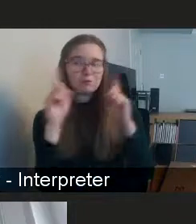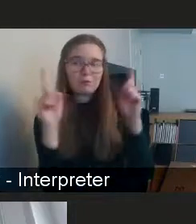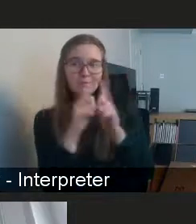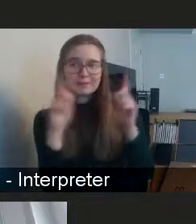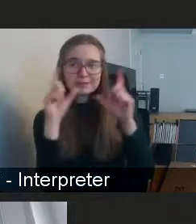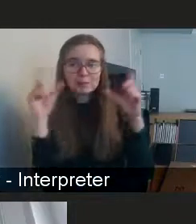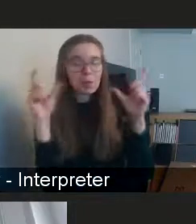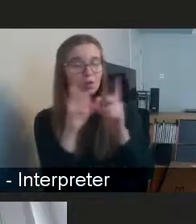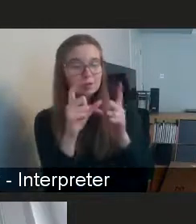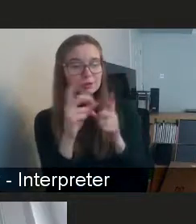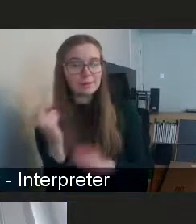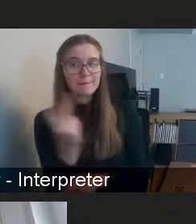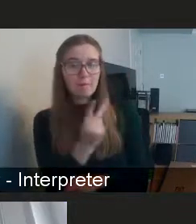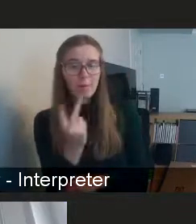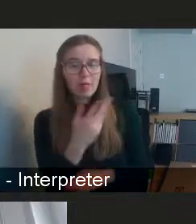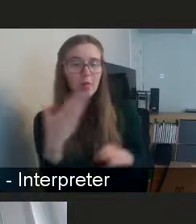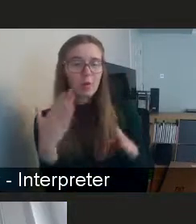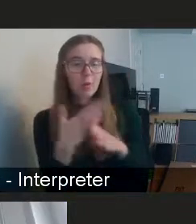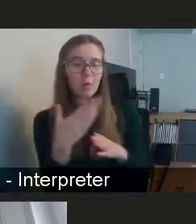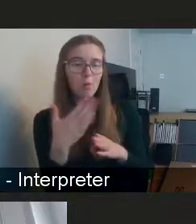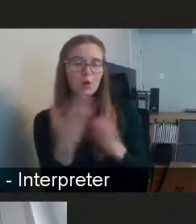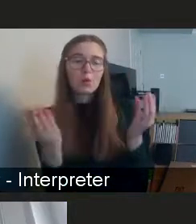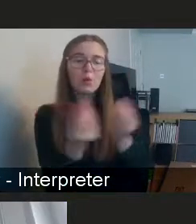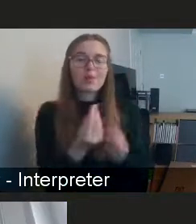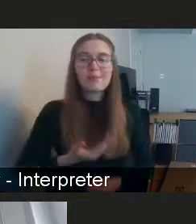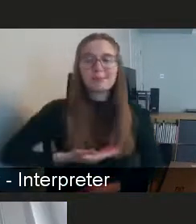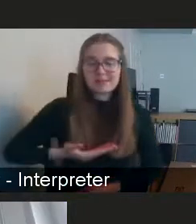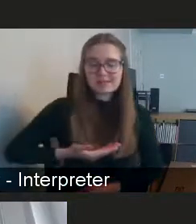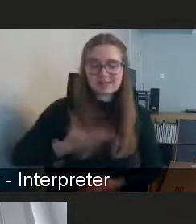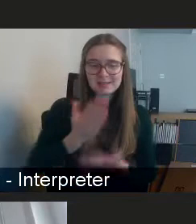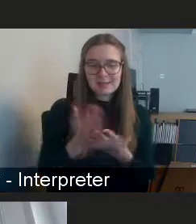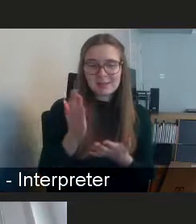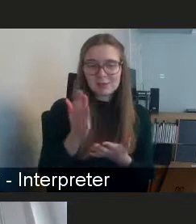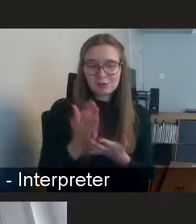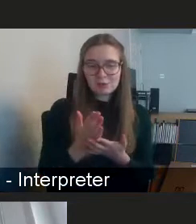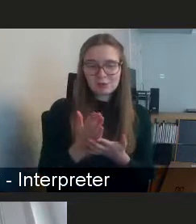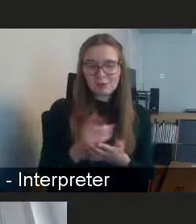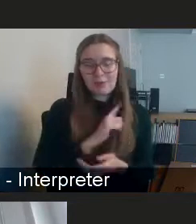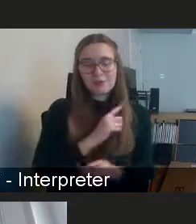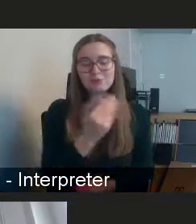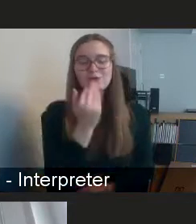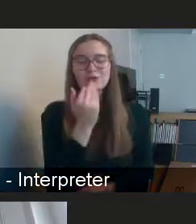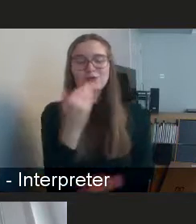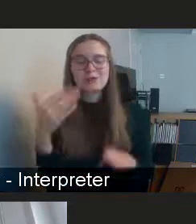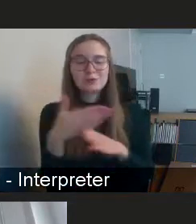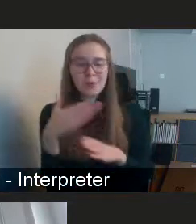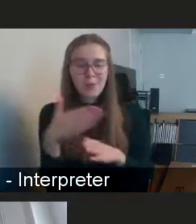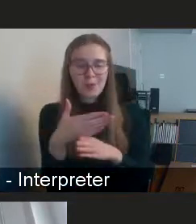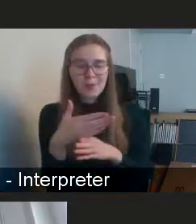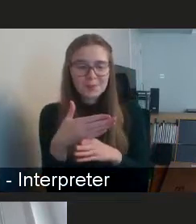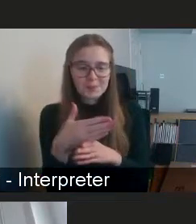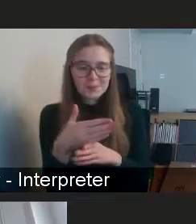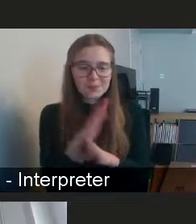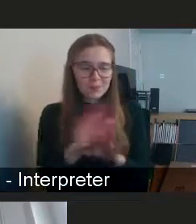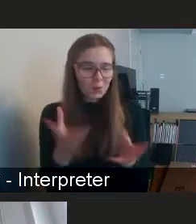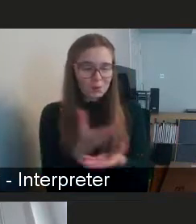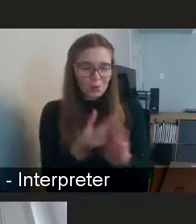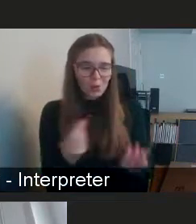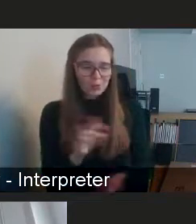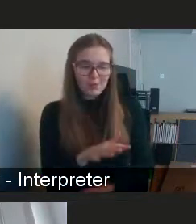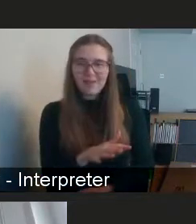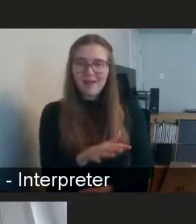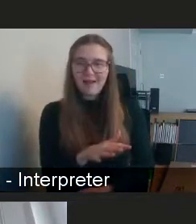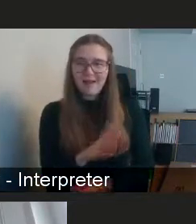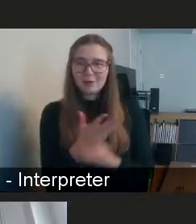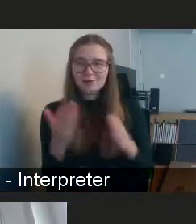colleges work with businesses to, because for the green jobs, there is no solution there. There is no